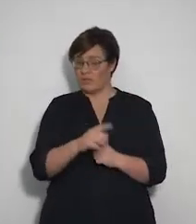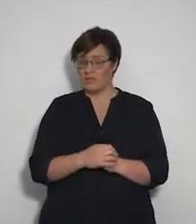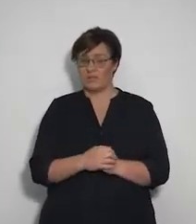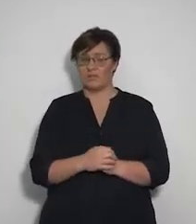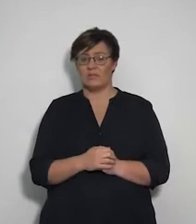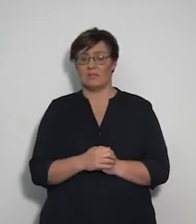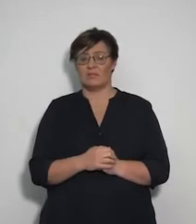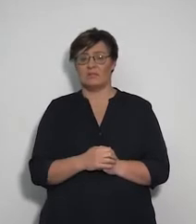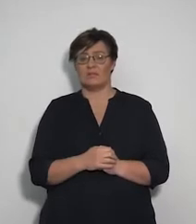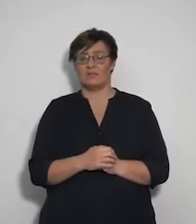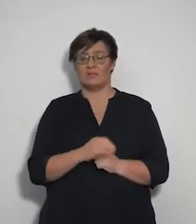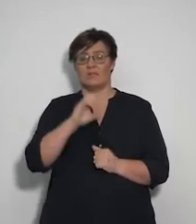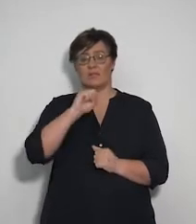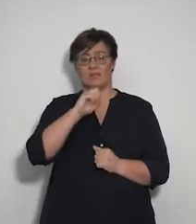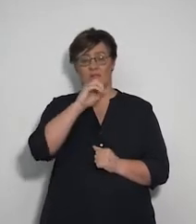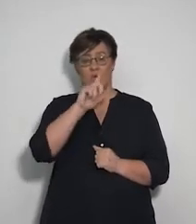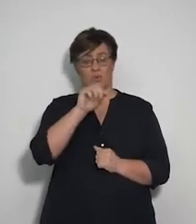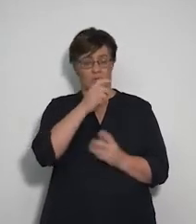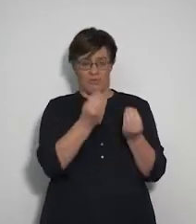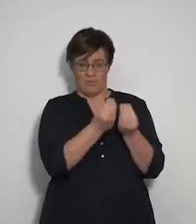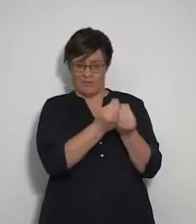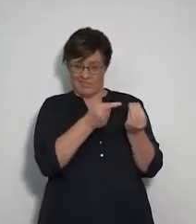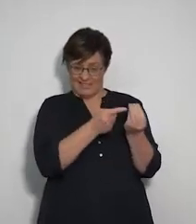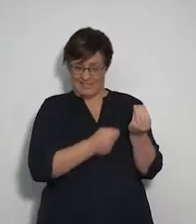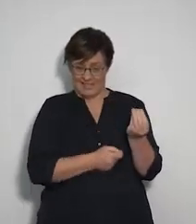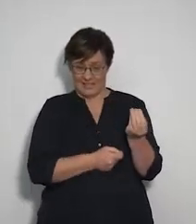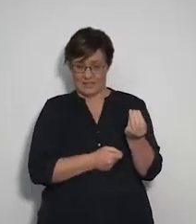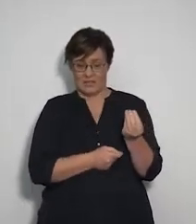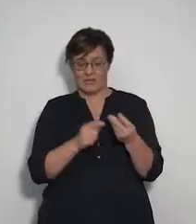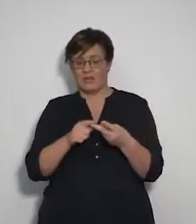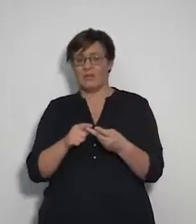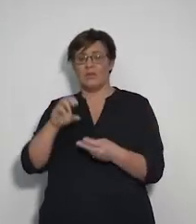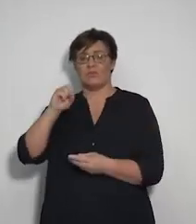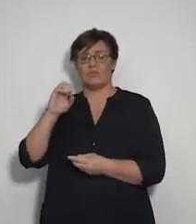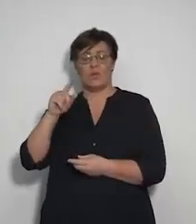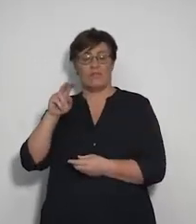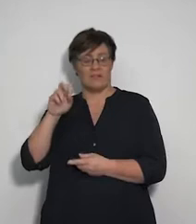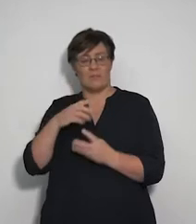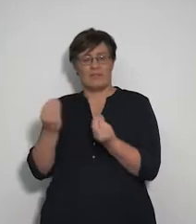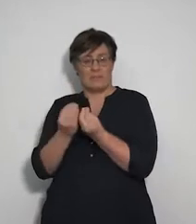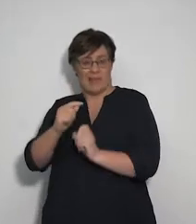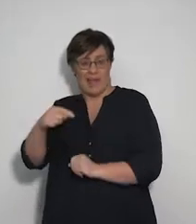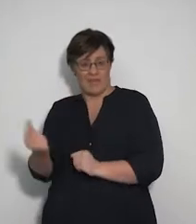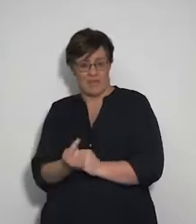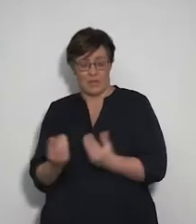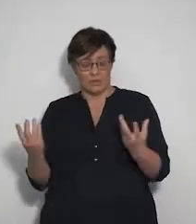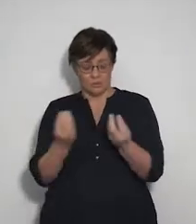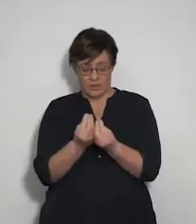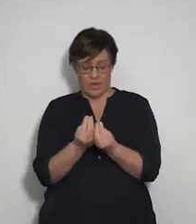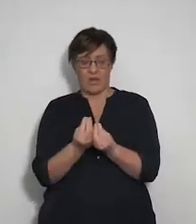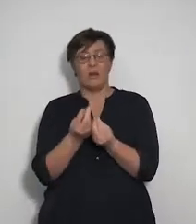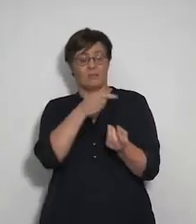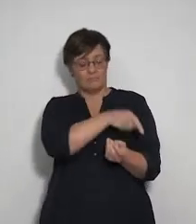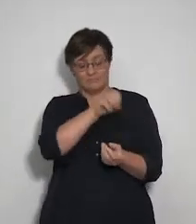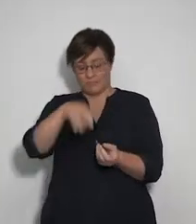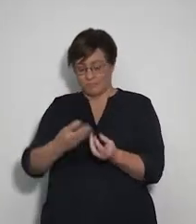as follows. We have got the solute, okay, which is actually a substance, a solvent, which is another substance put together, giving us